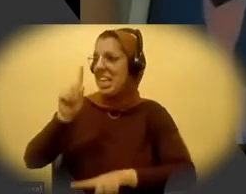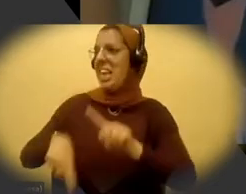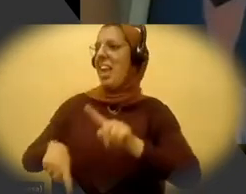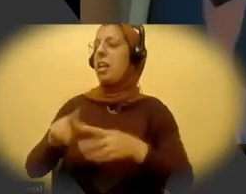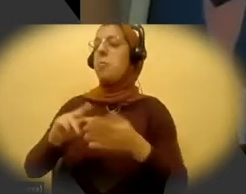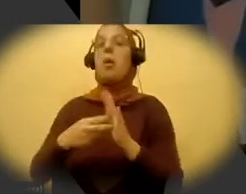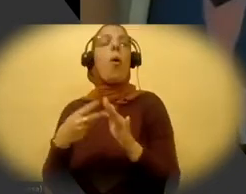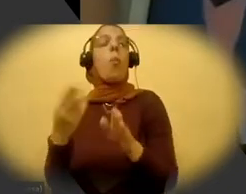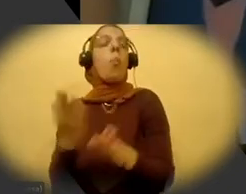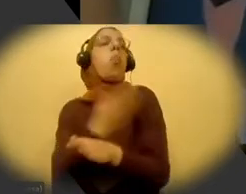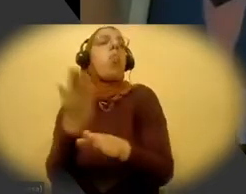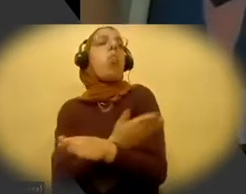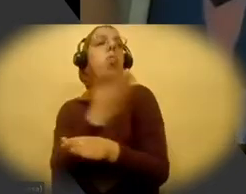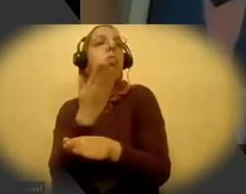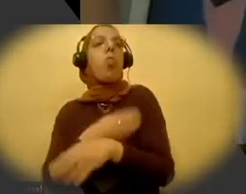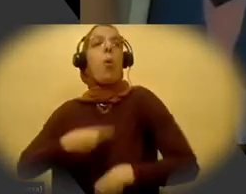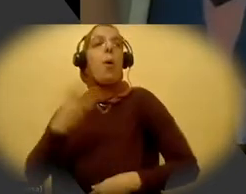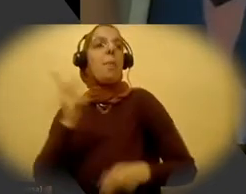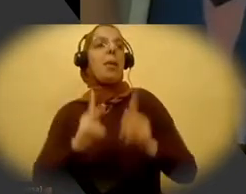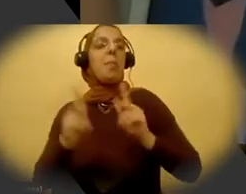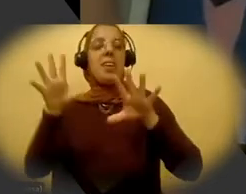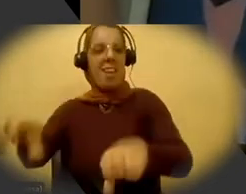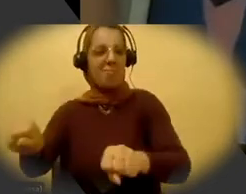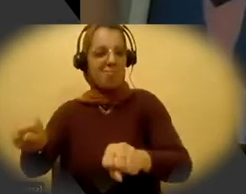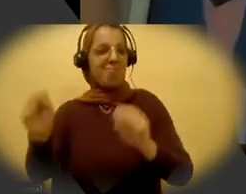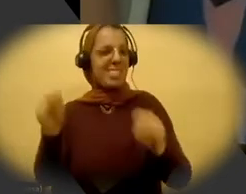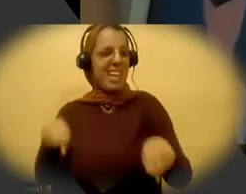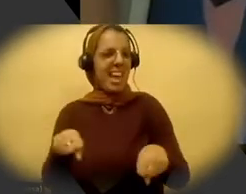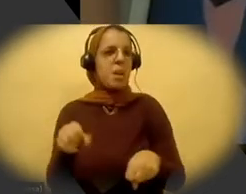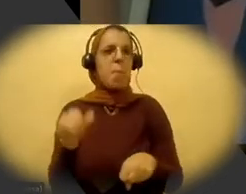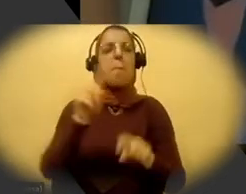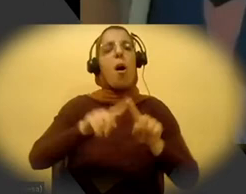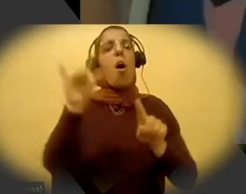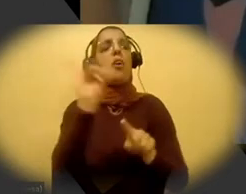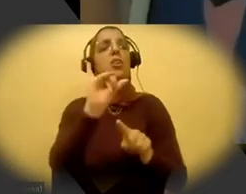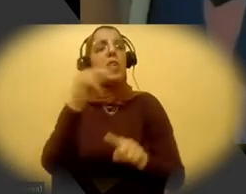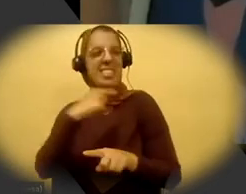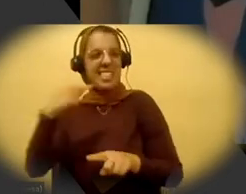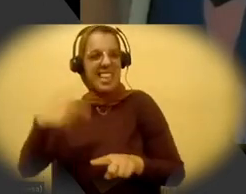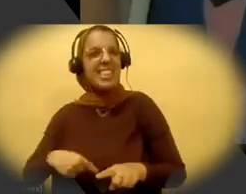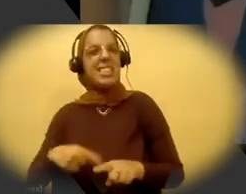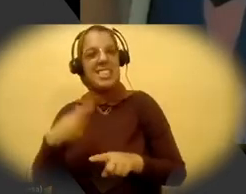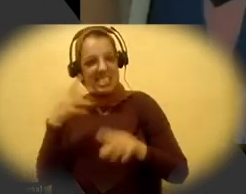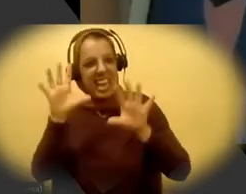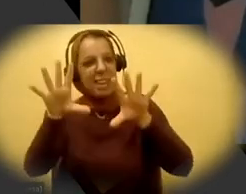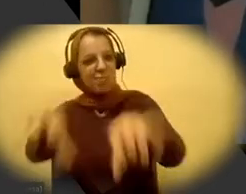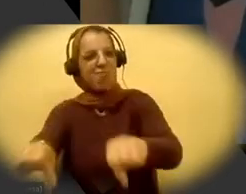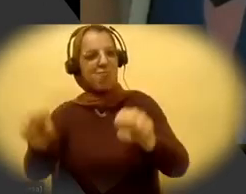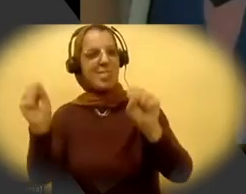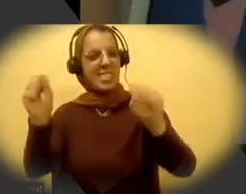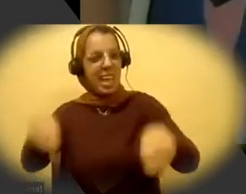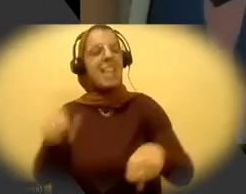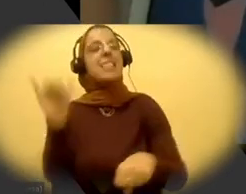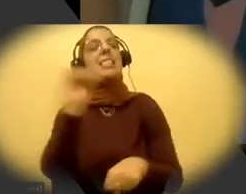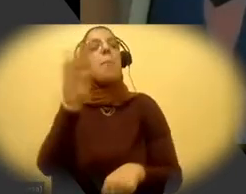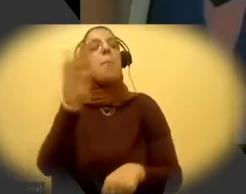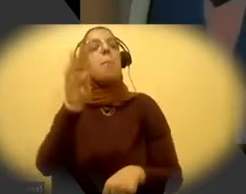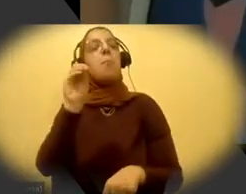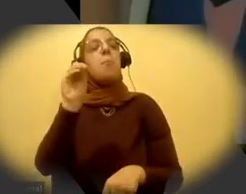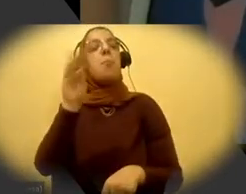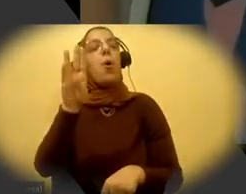about big boba franchises taking over. So Nightingale, do you want to speak a little bit about that sort of